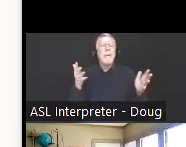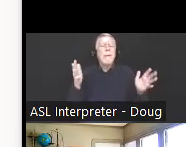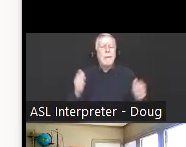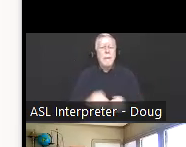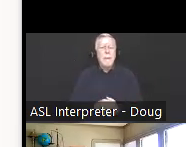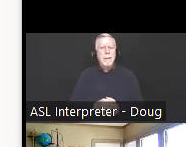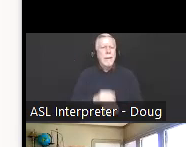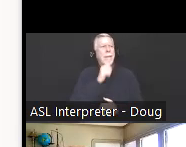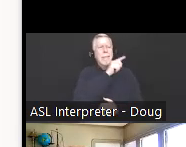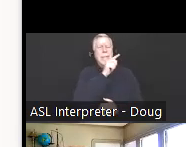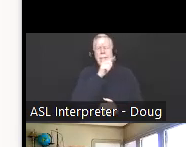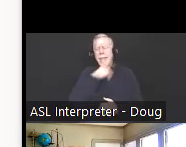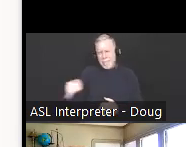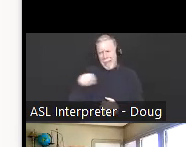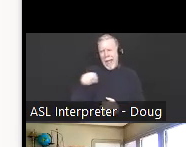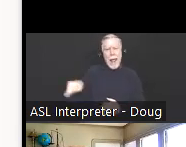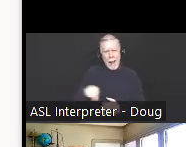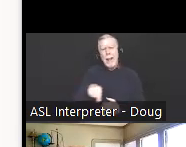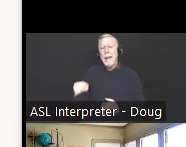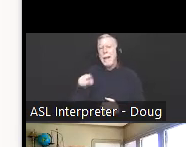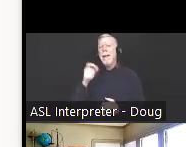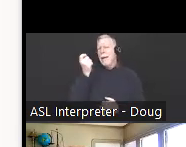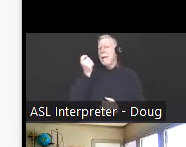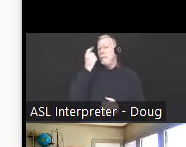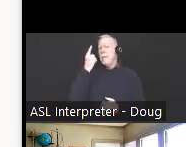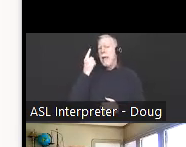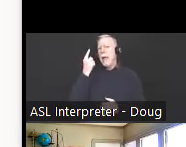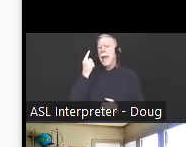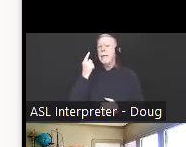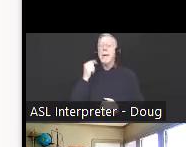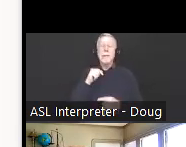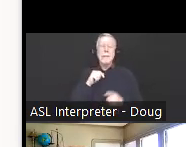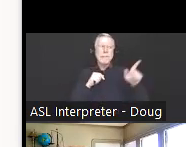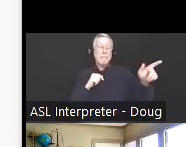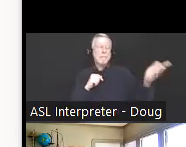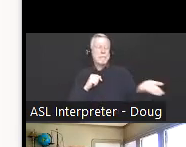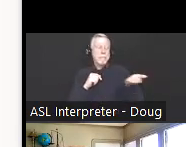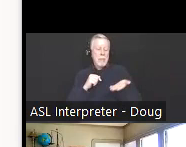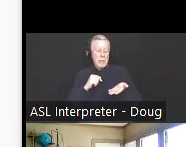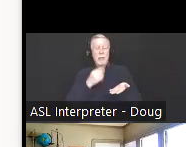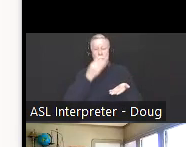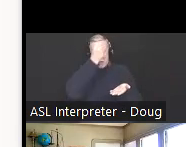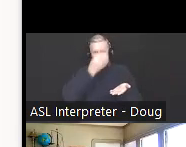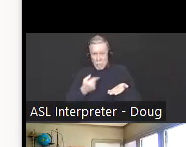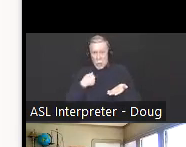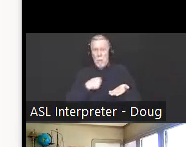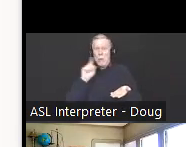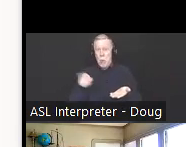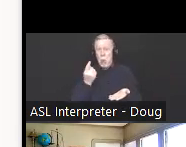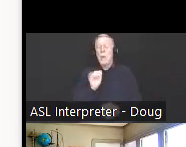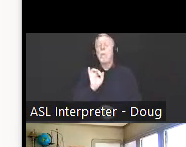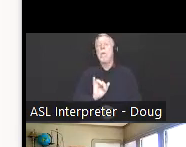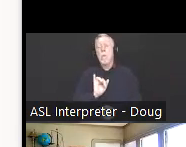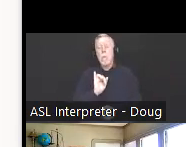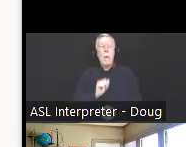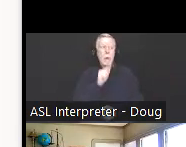they can deal with the fact that, hey, here's one where we're just going to do an informed process. We're going to let you know that we had to